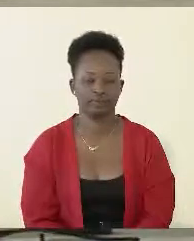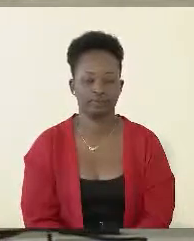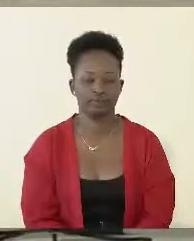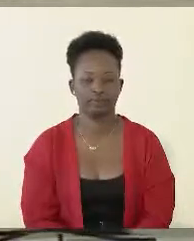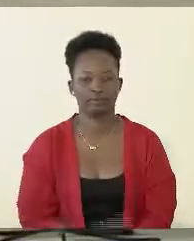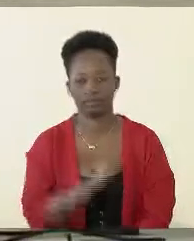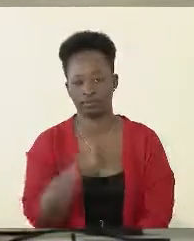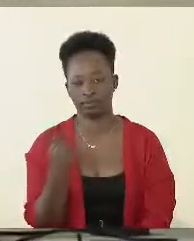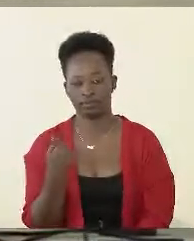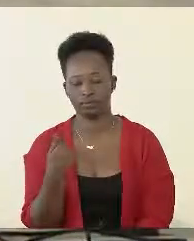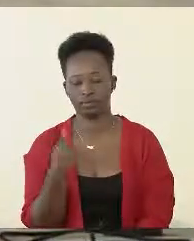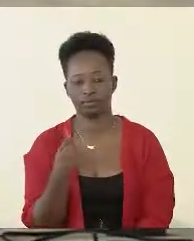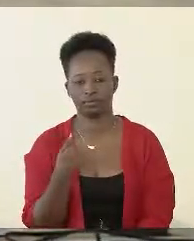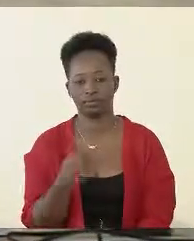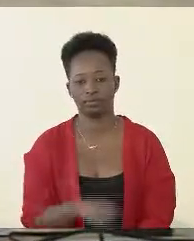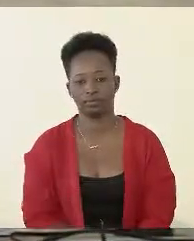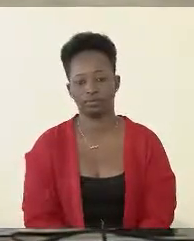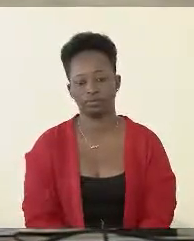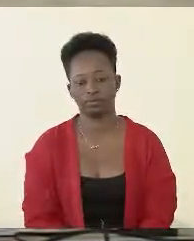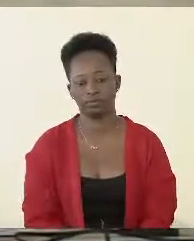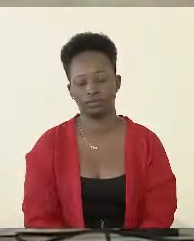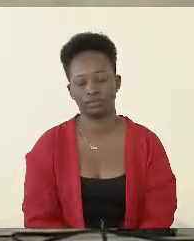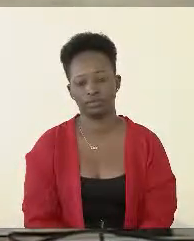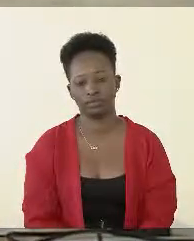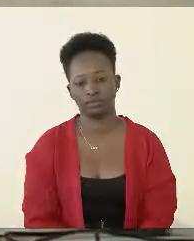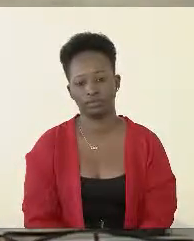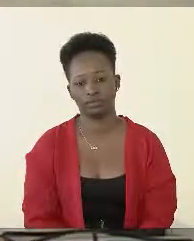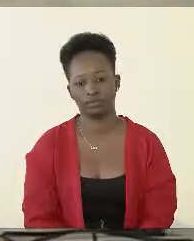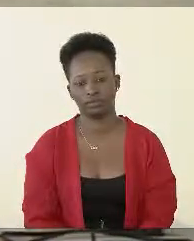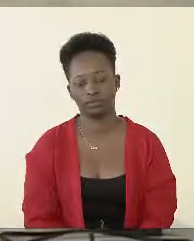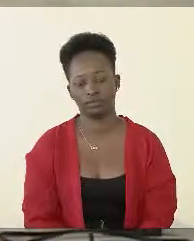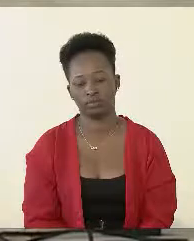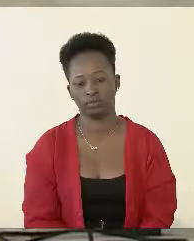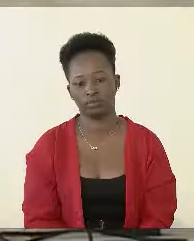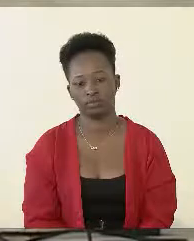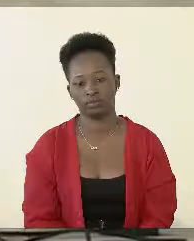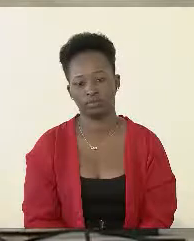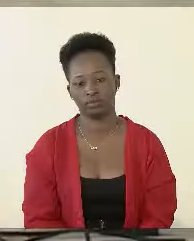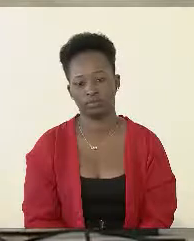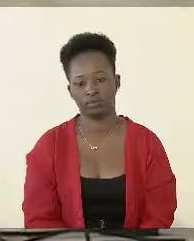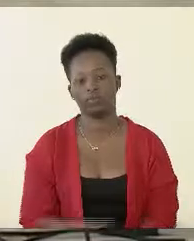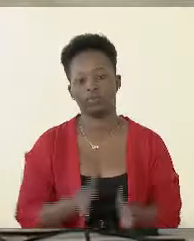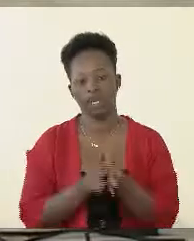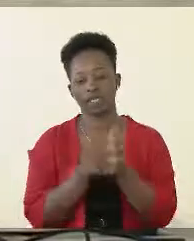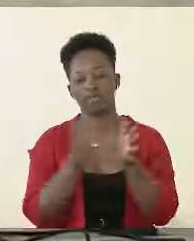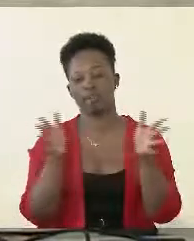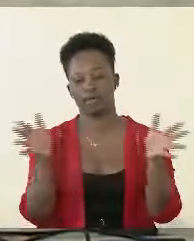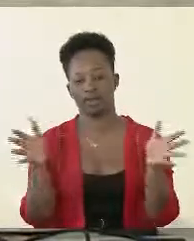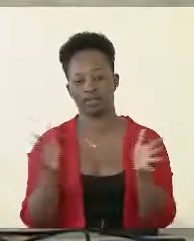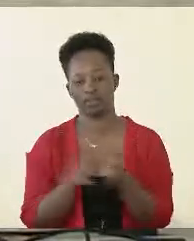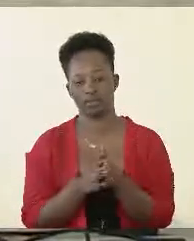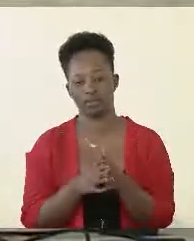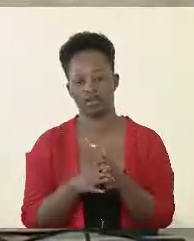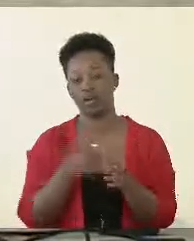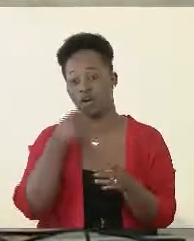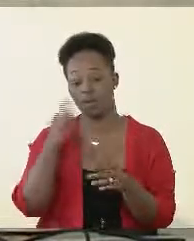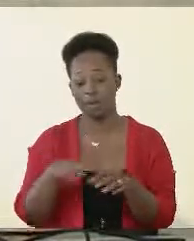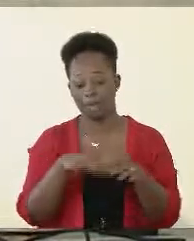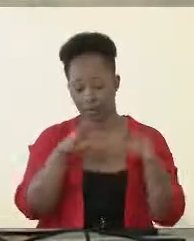Then you can also talk about expand. You would struggle to grow